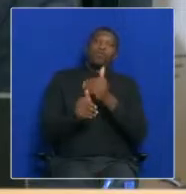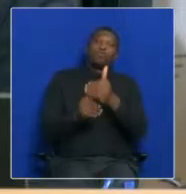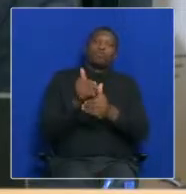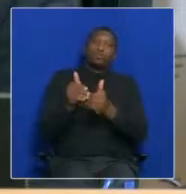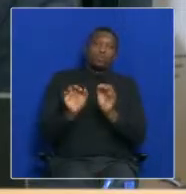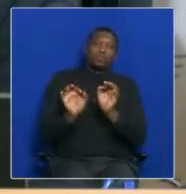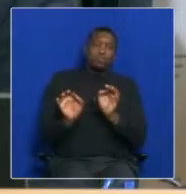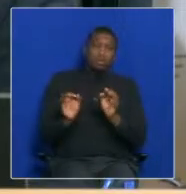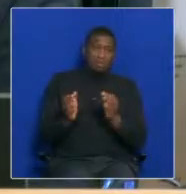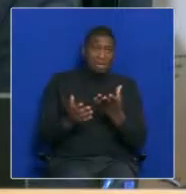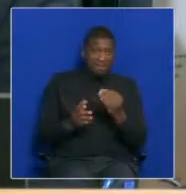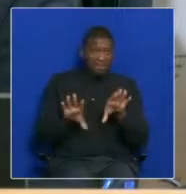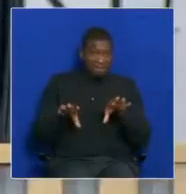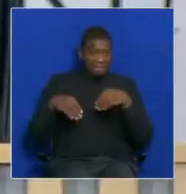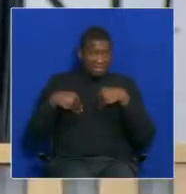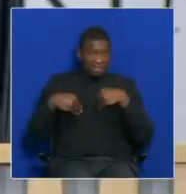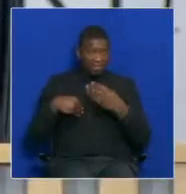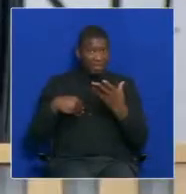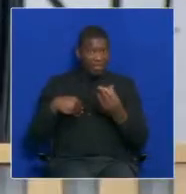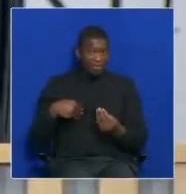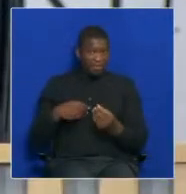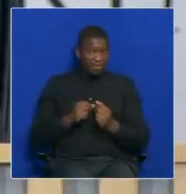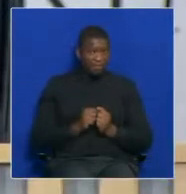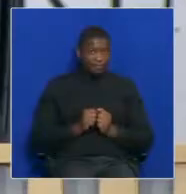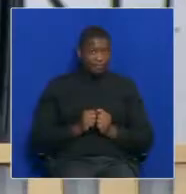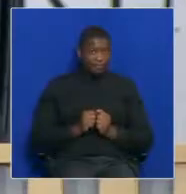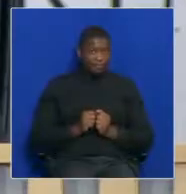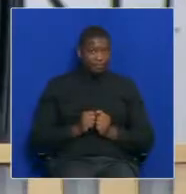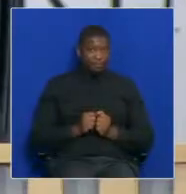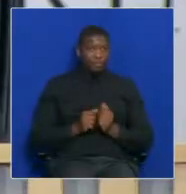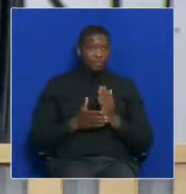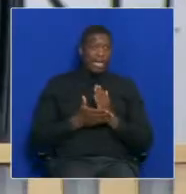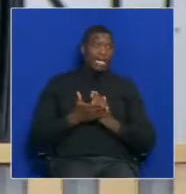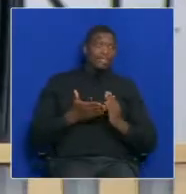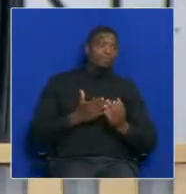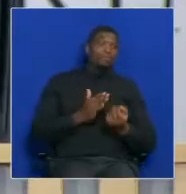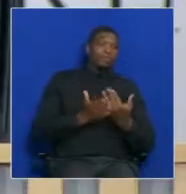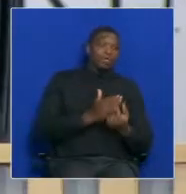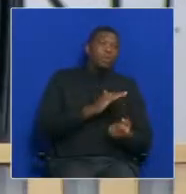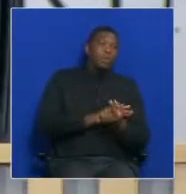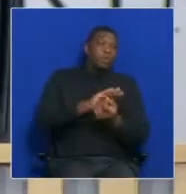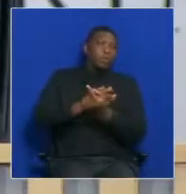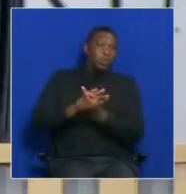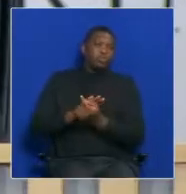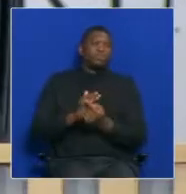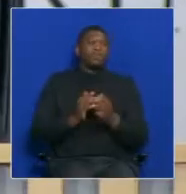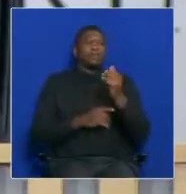for exceptions? Chair, on the top of my head, I can't remember if